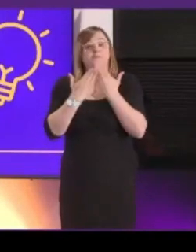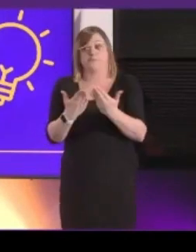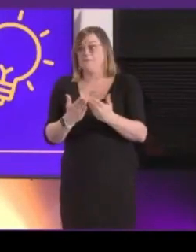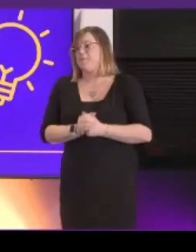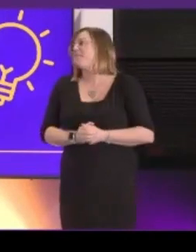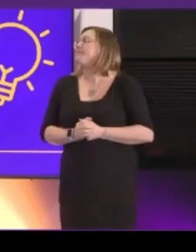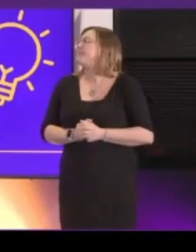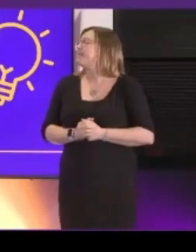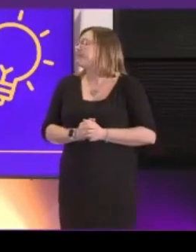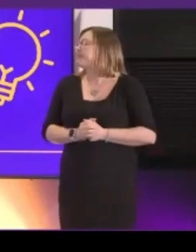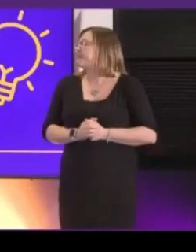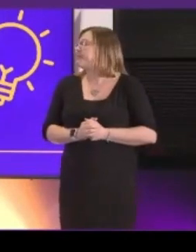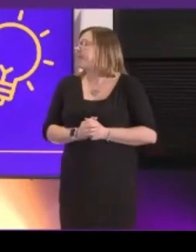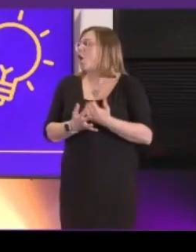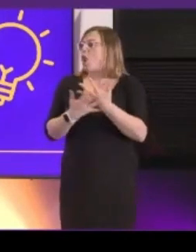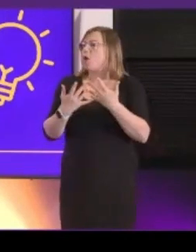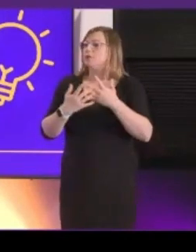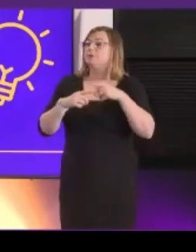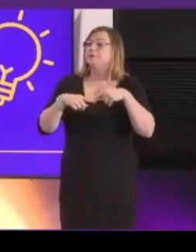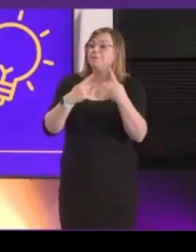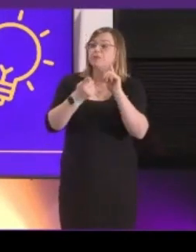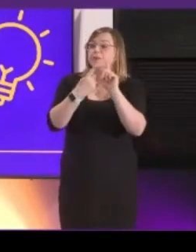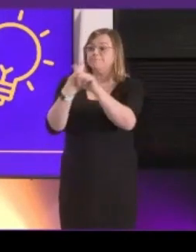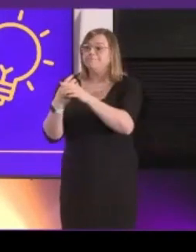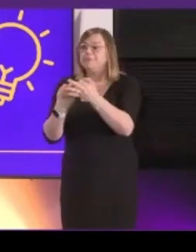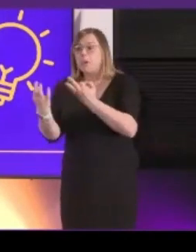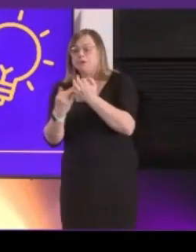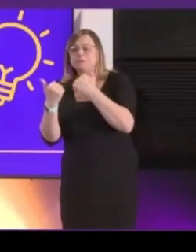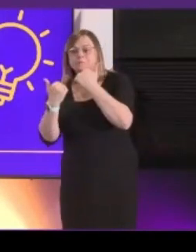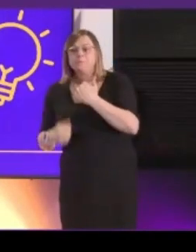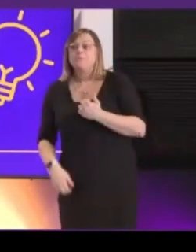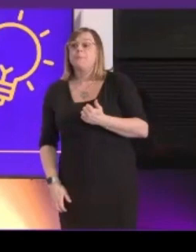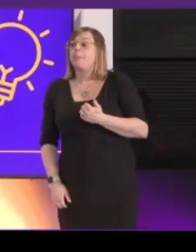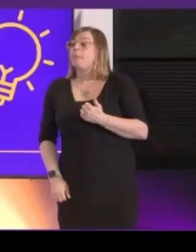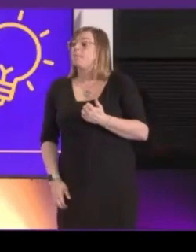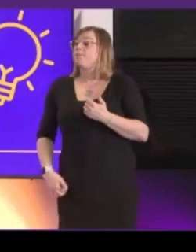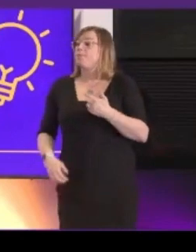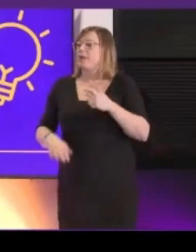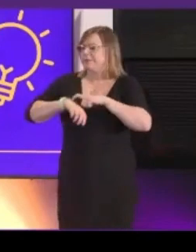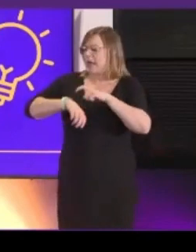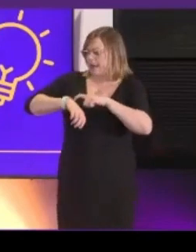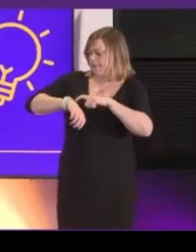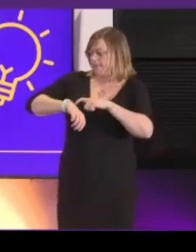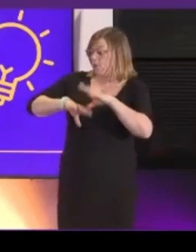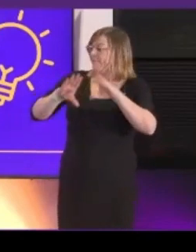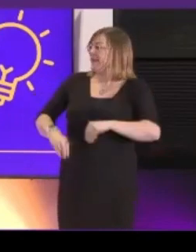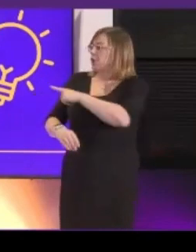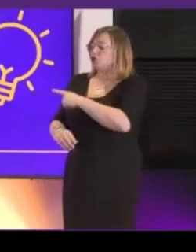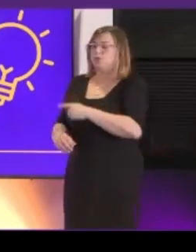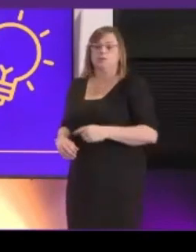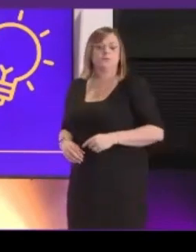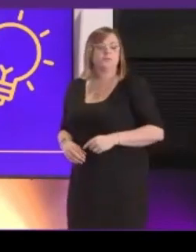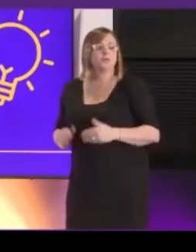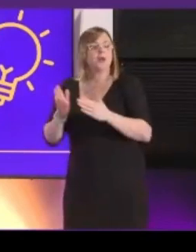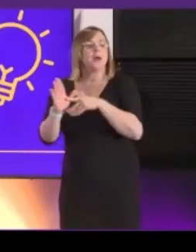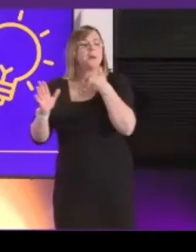you. There we go, lots of different ways of going at it. So, but how are we doing for time? We're up. We're finished.